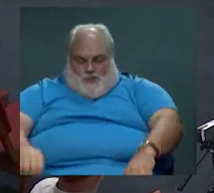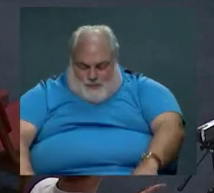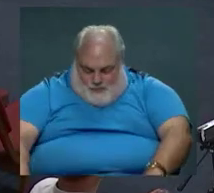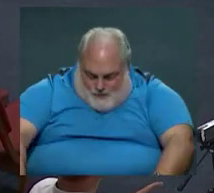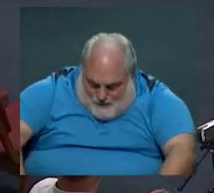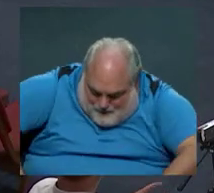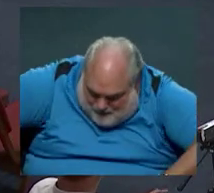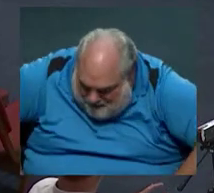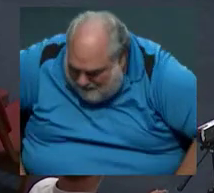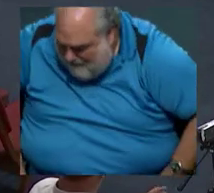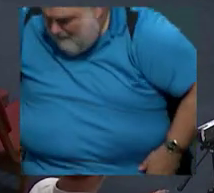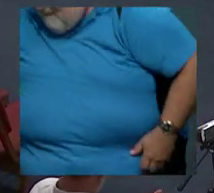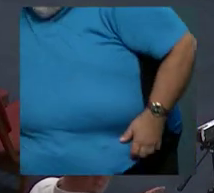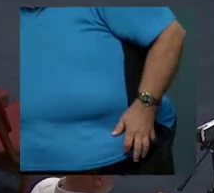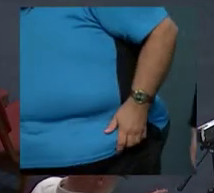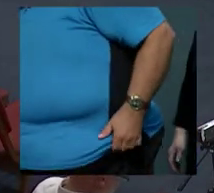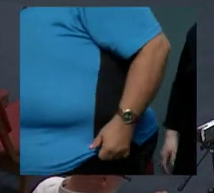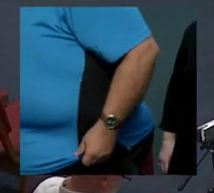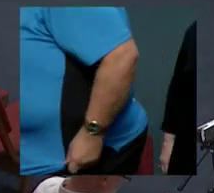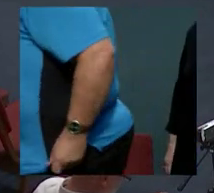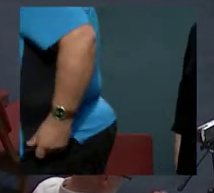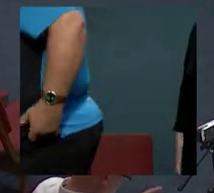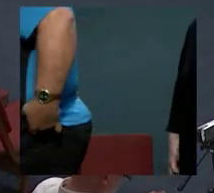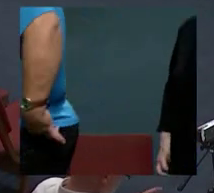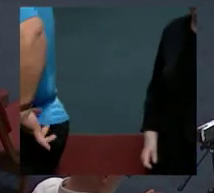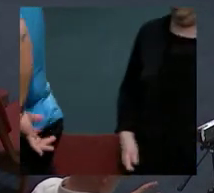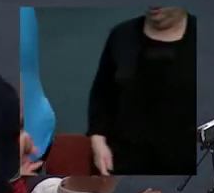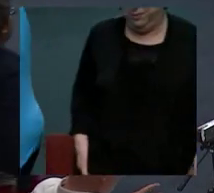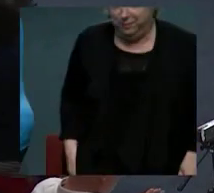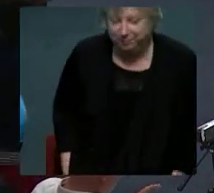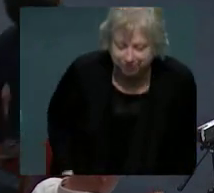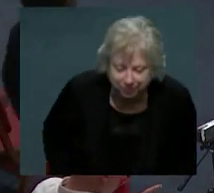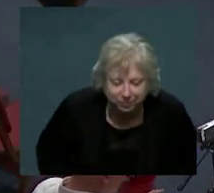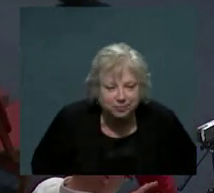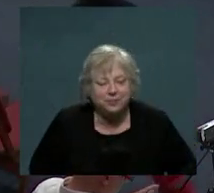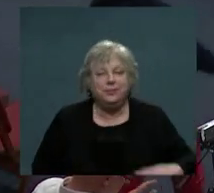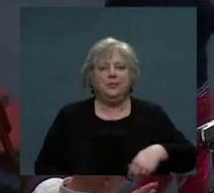We are so proud to have you as one of our teachers.